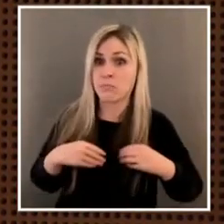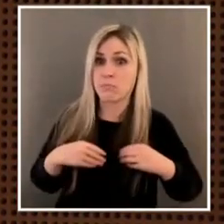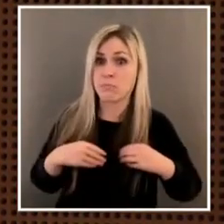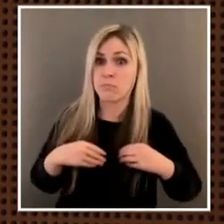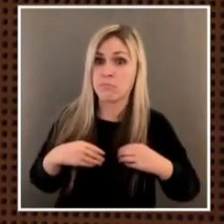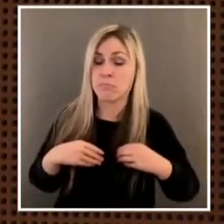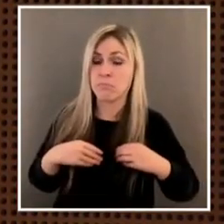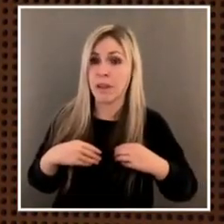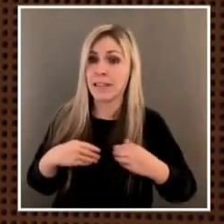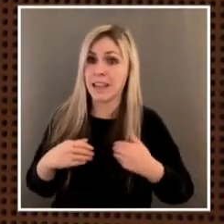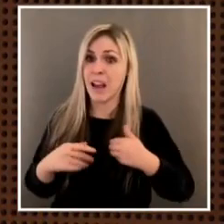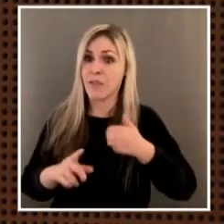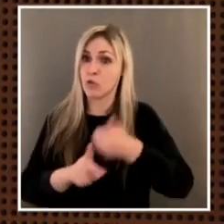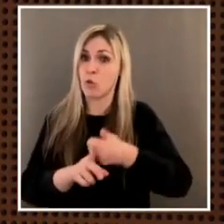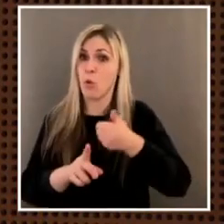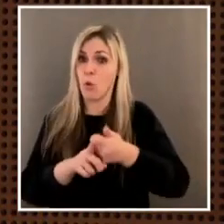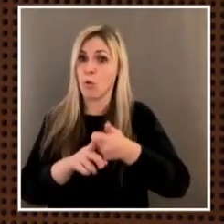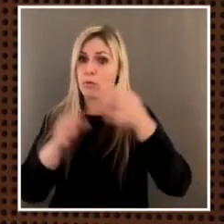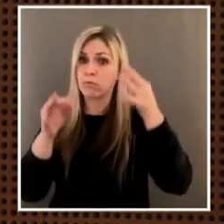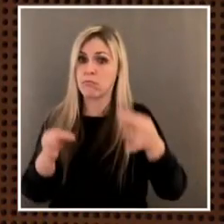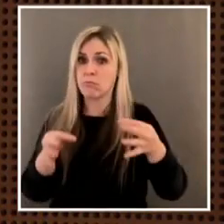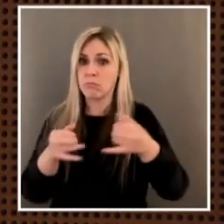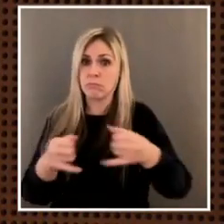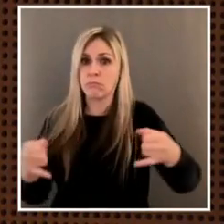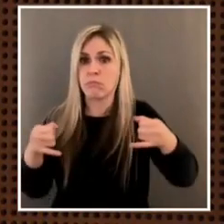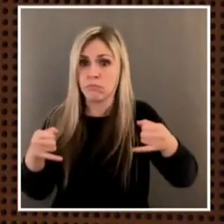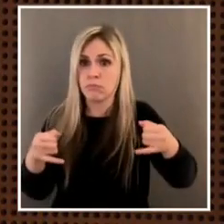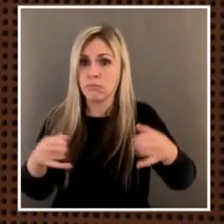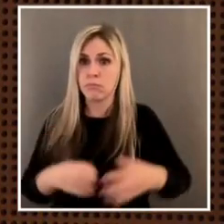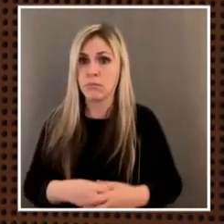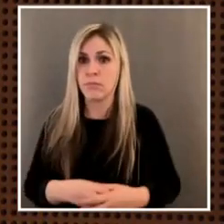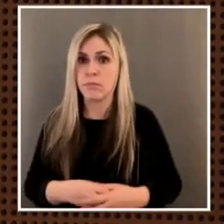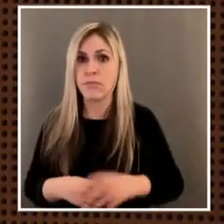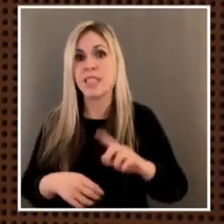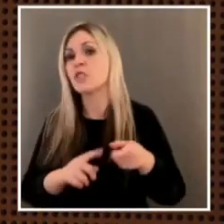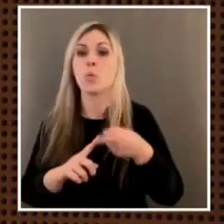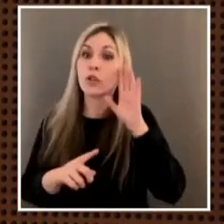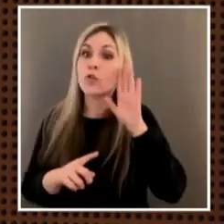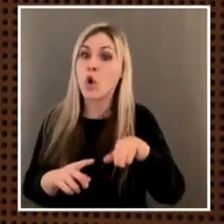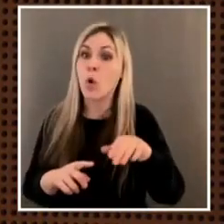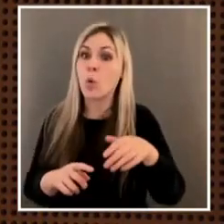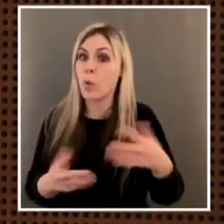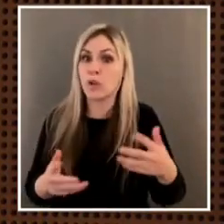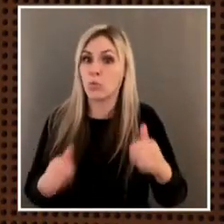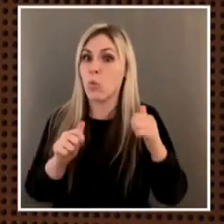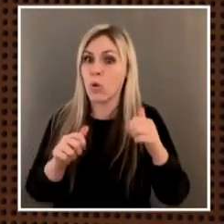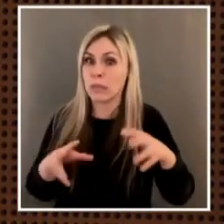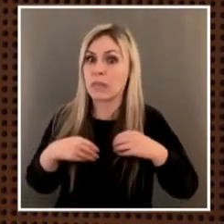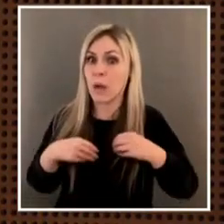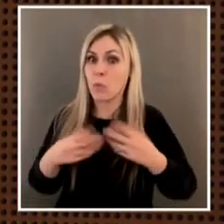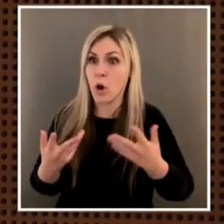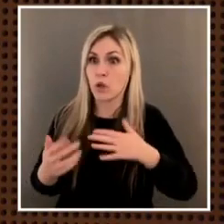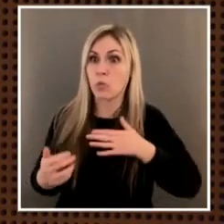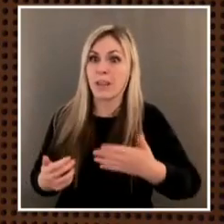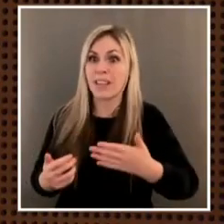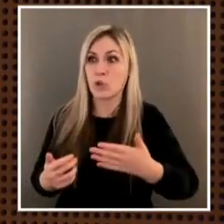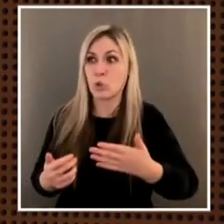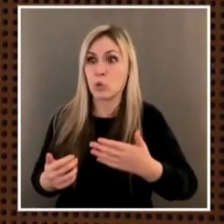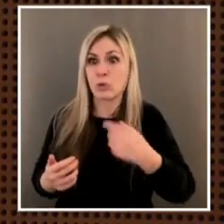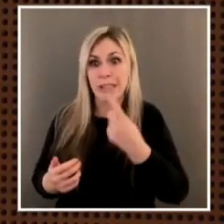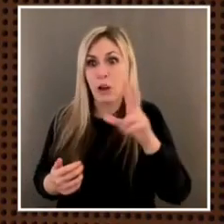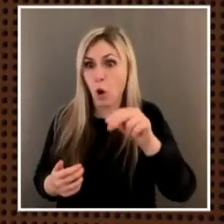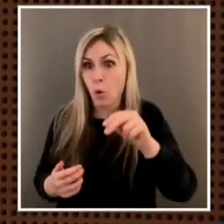bottom line. Because when you know what your bottom line is, what you'll walk away from, you have